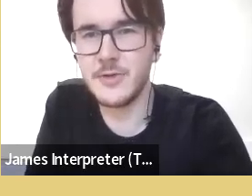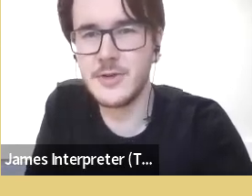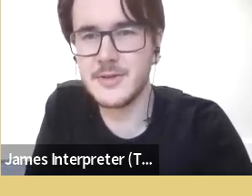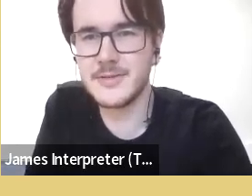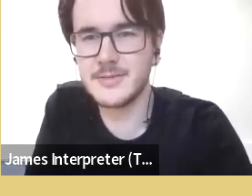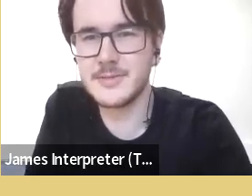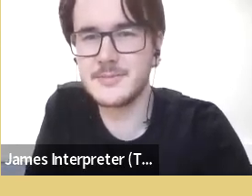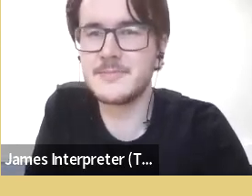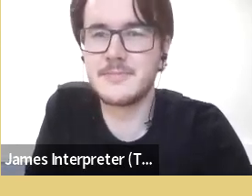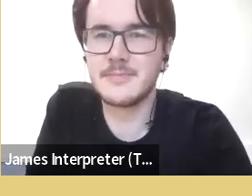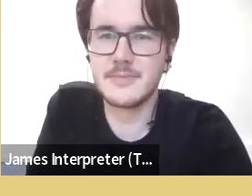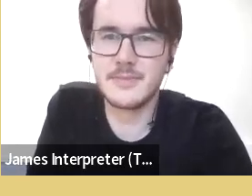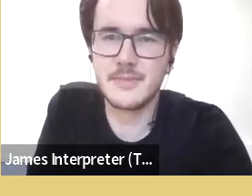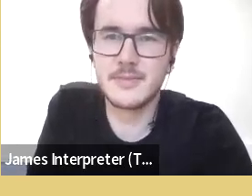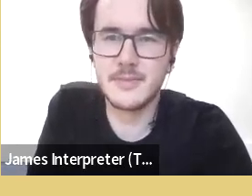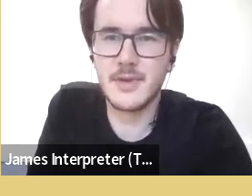Food.